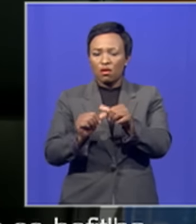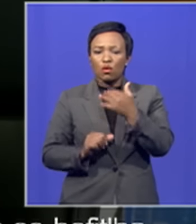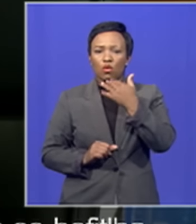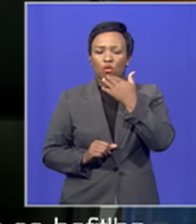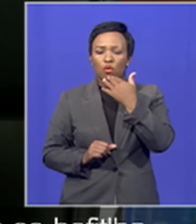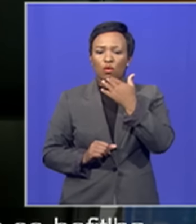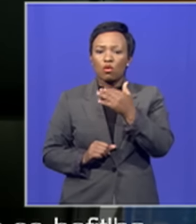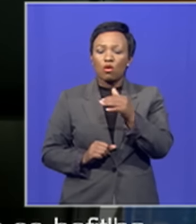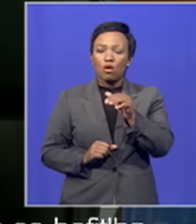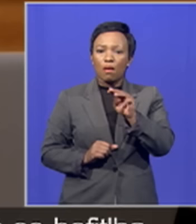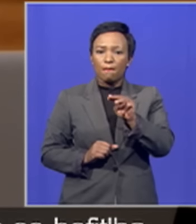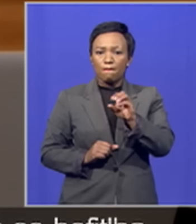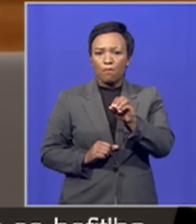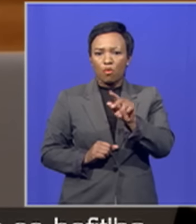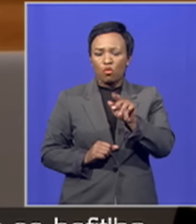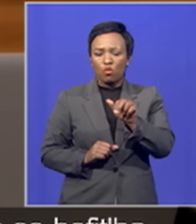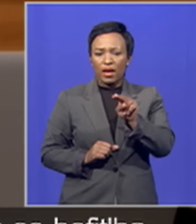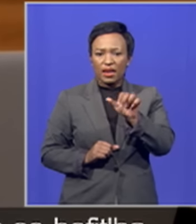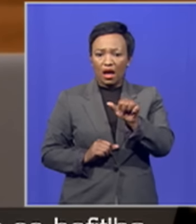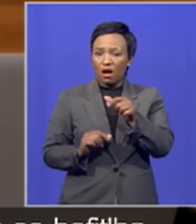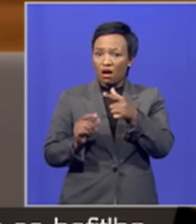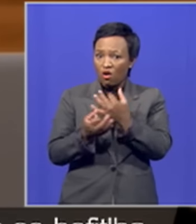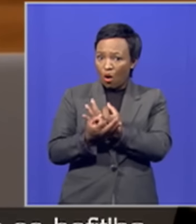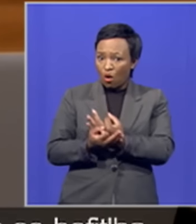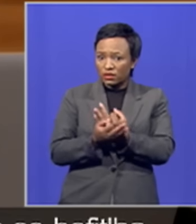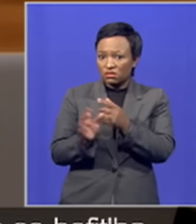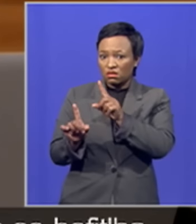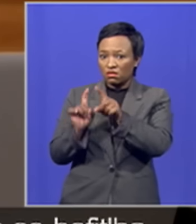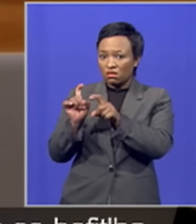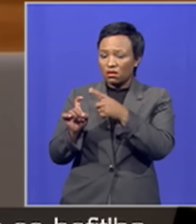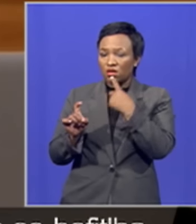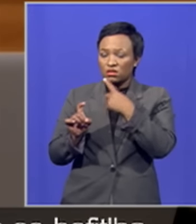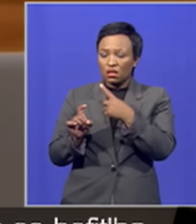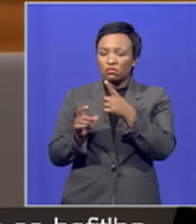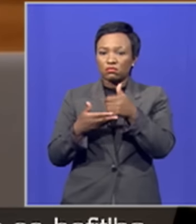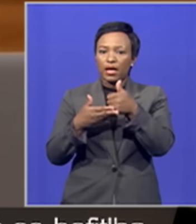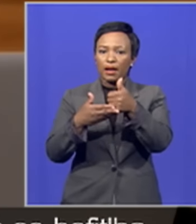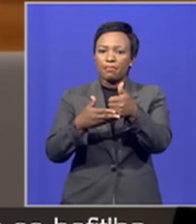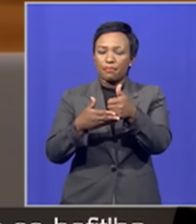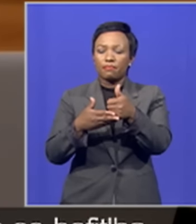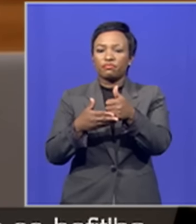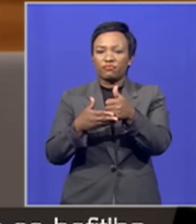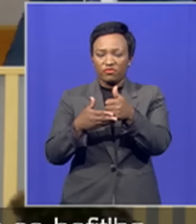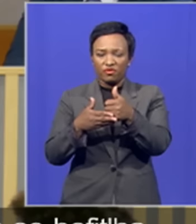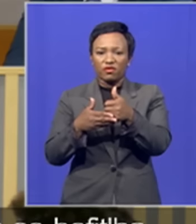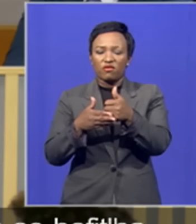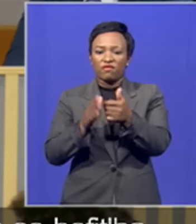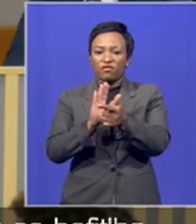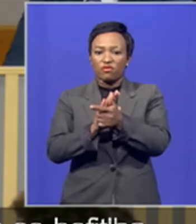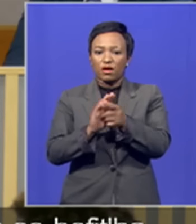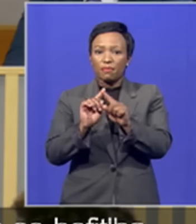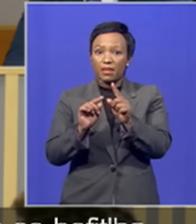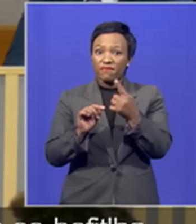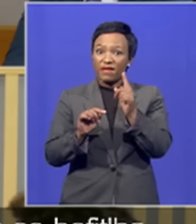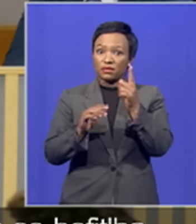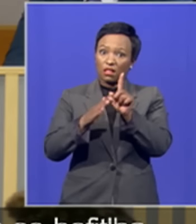wa di-Hawks. Le gale o boleletse commission gore o batla thuso ya semolao ka jalo a ka se tlhagelele